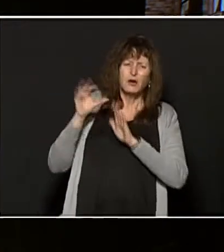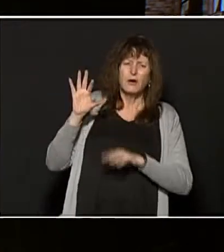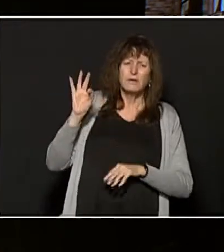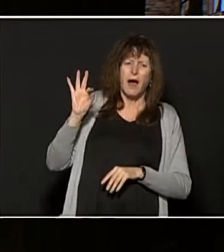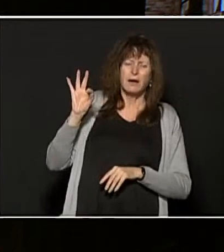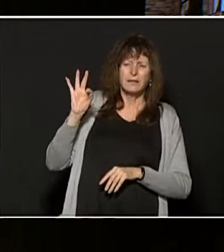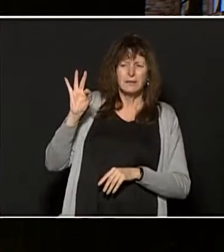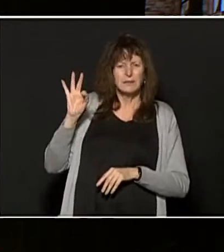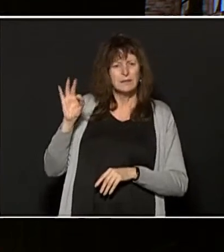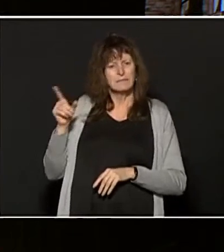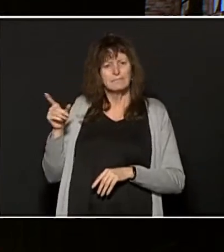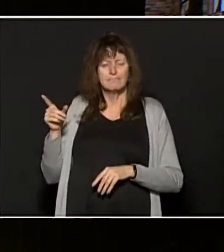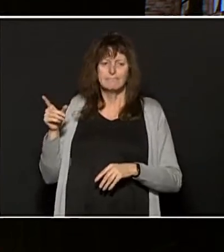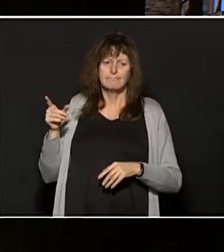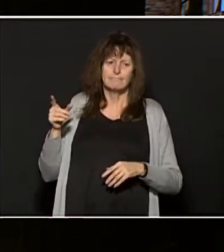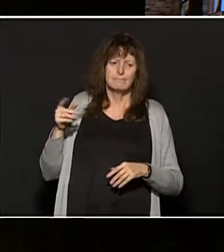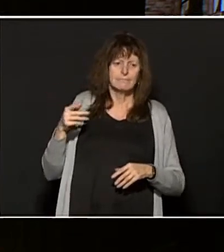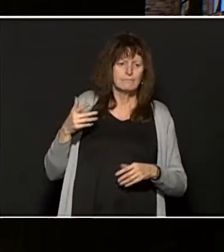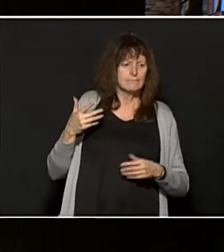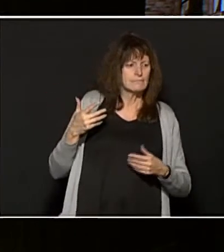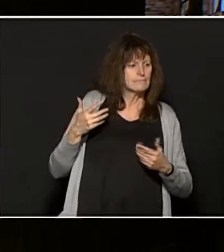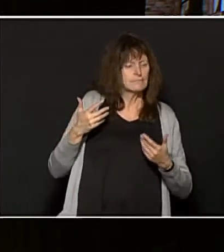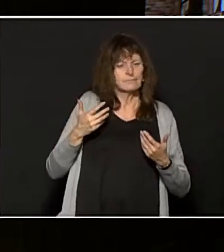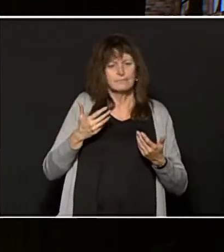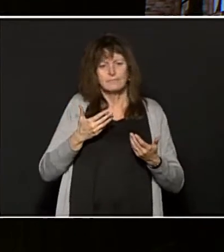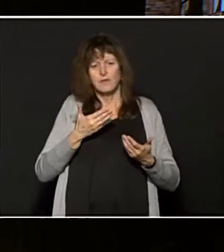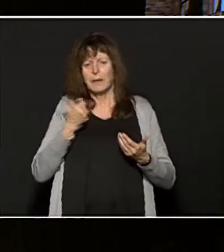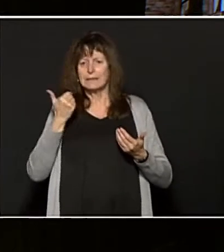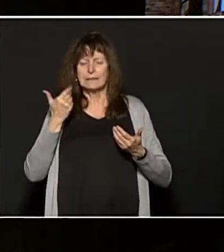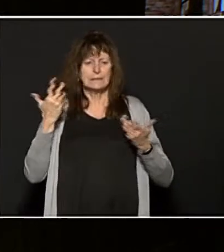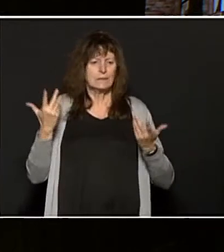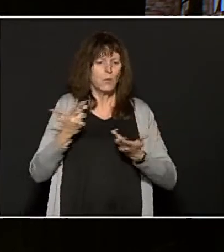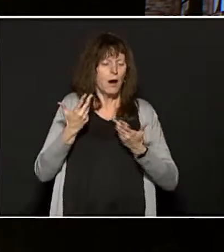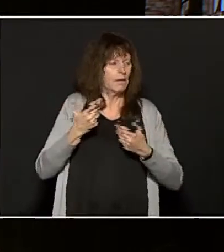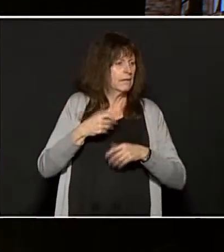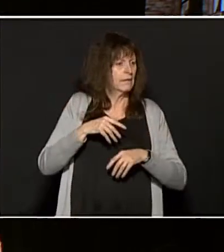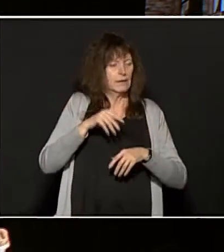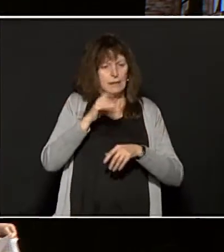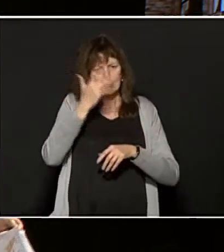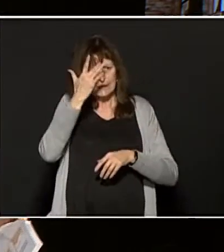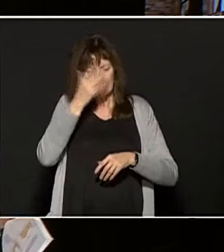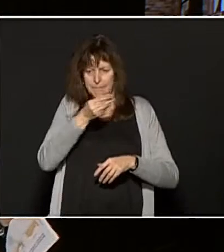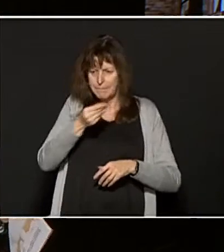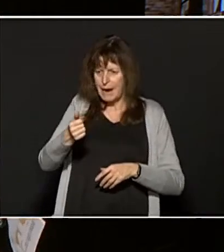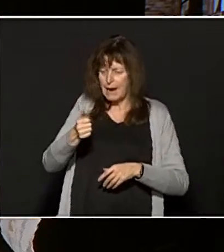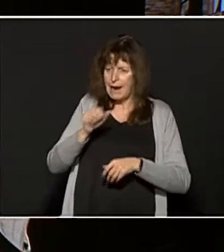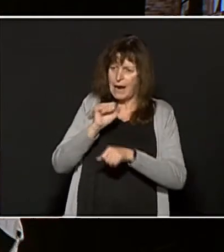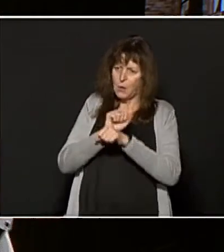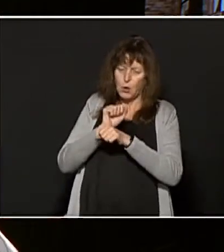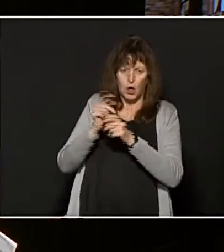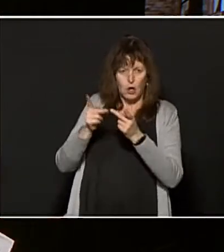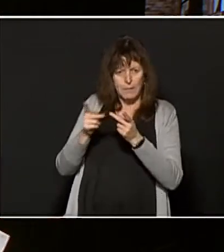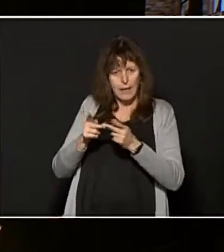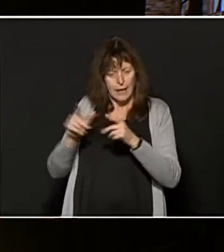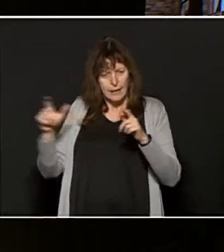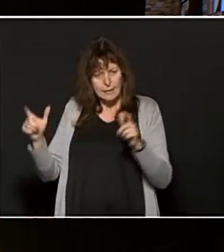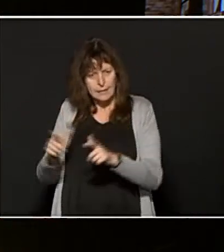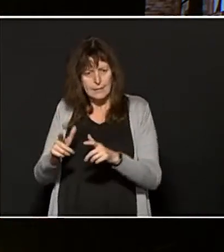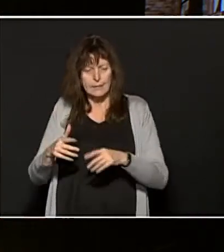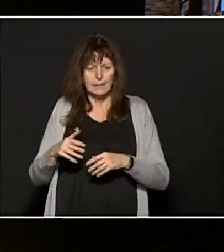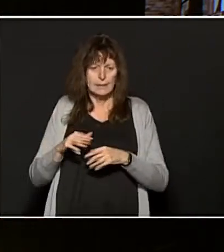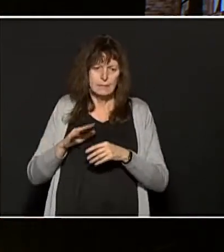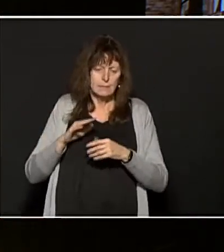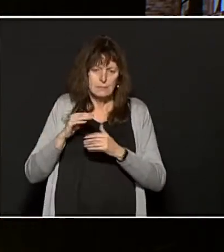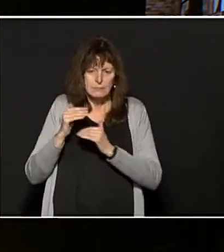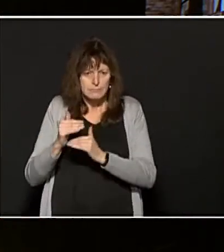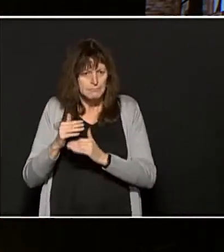pay, shorter list of essential workplaces, lower mobility, and continued focus on vaccinating high-risk communities. I know you were just talking